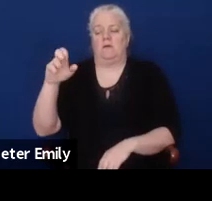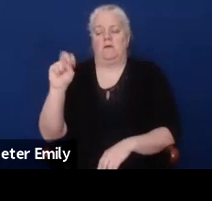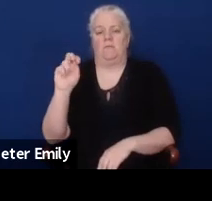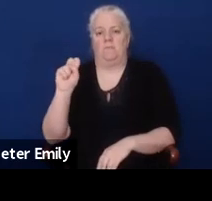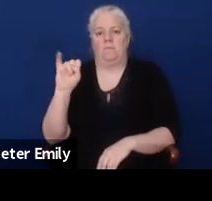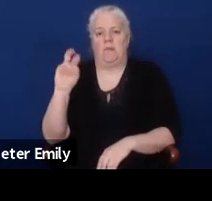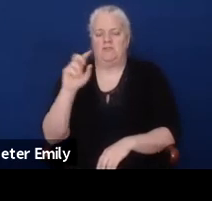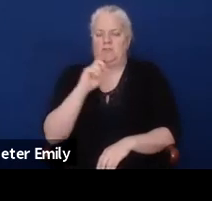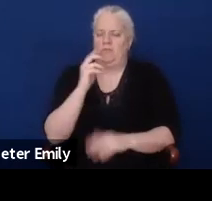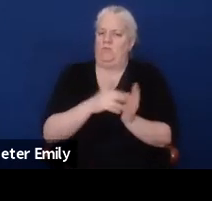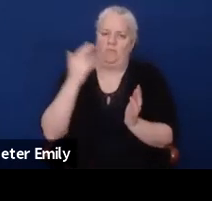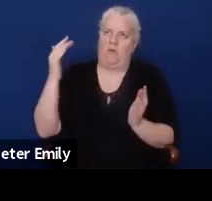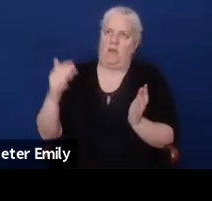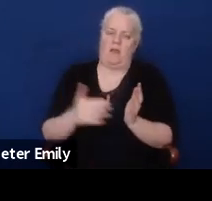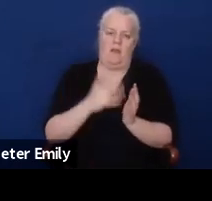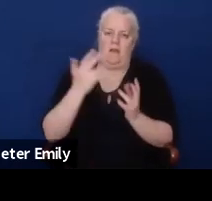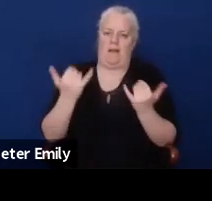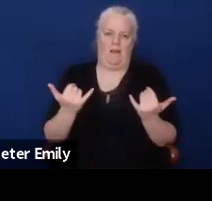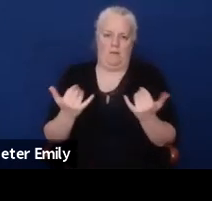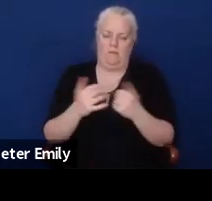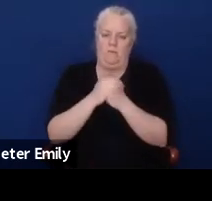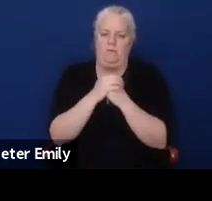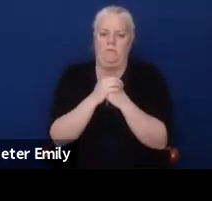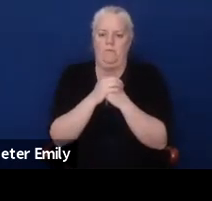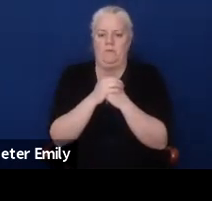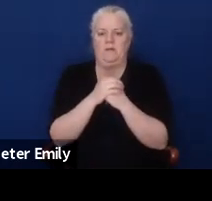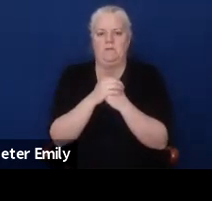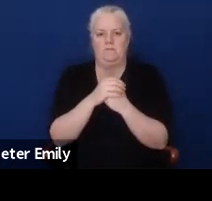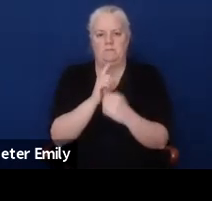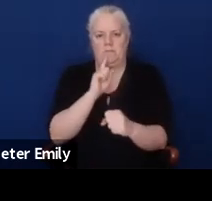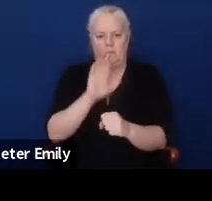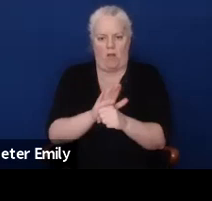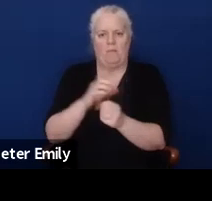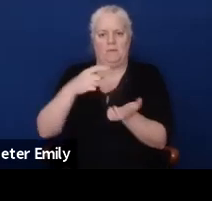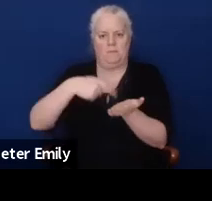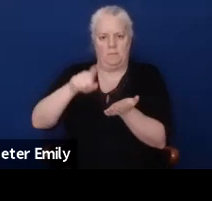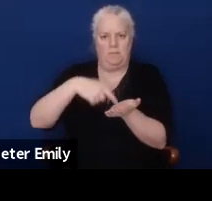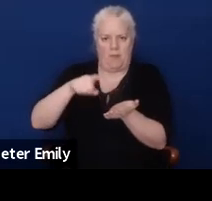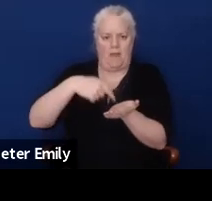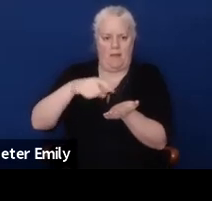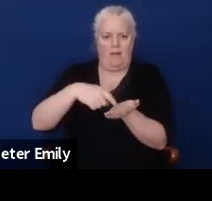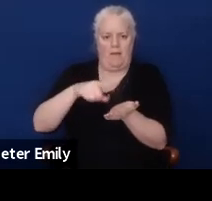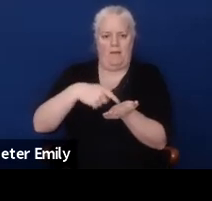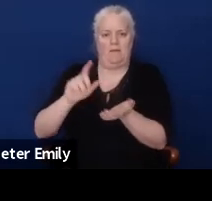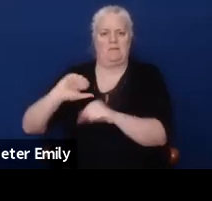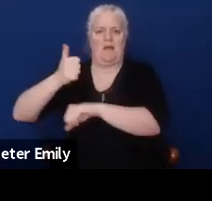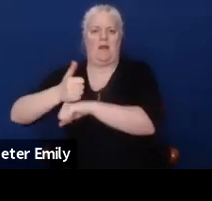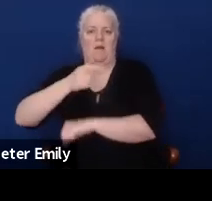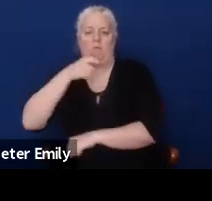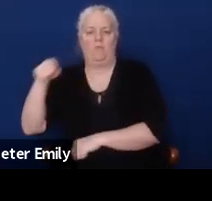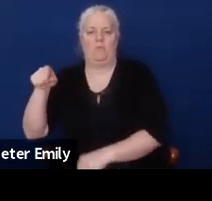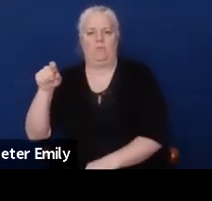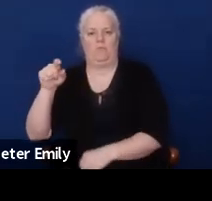guaranteed payment and benefits, and it's set by employers. As I mentioned, a lot of employers don't offer